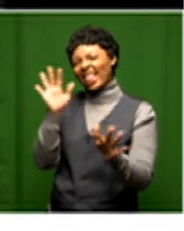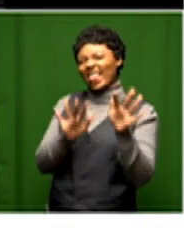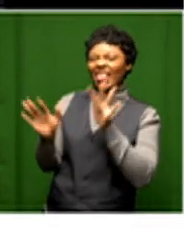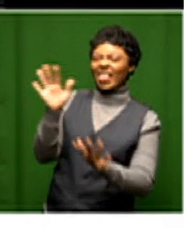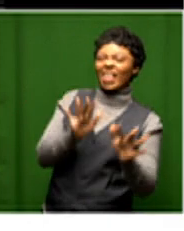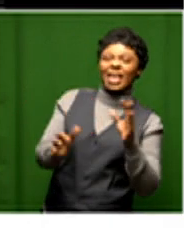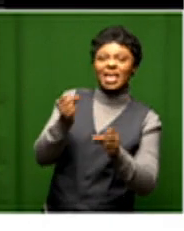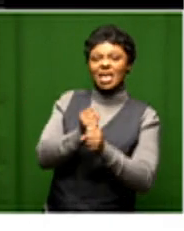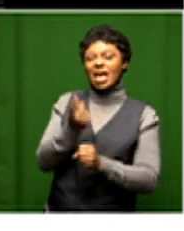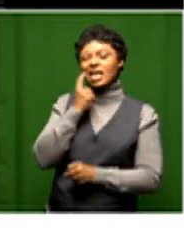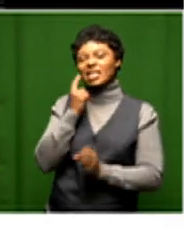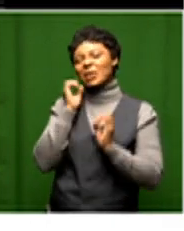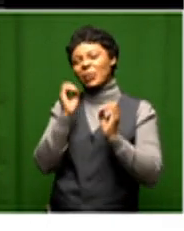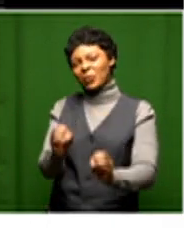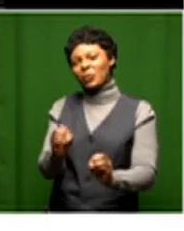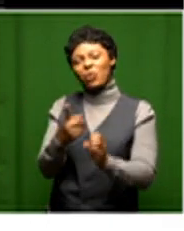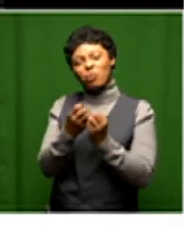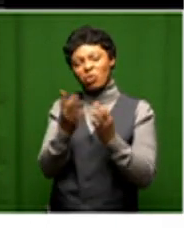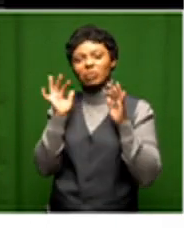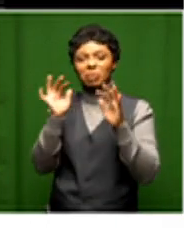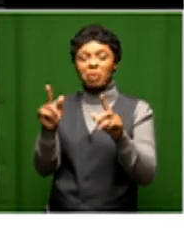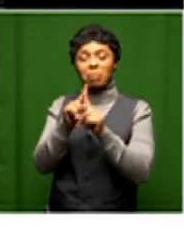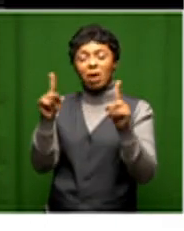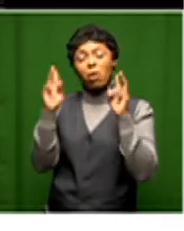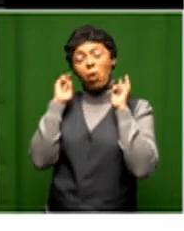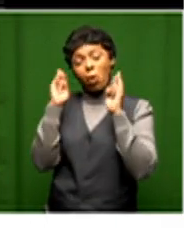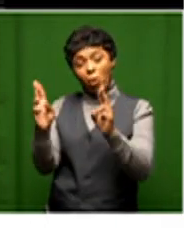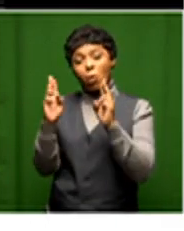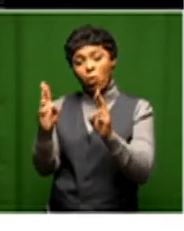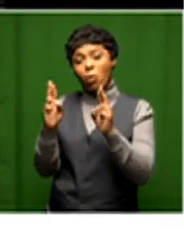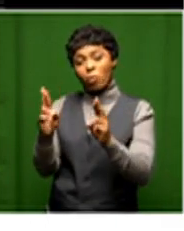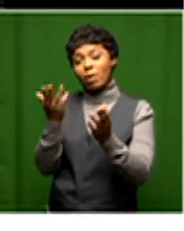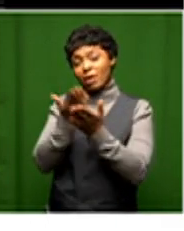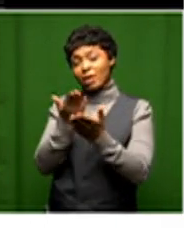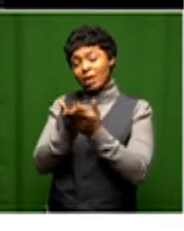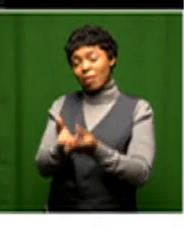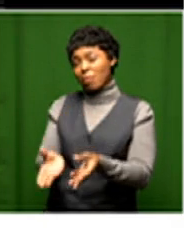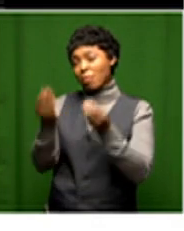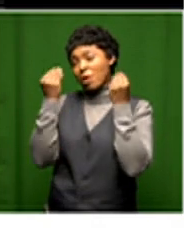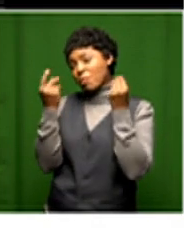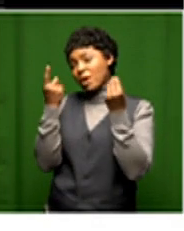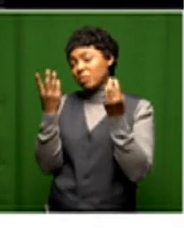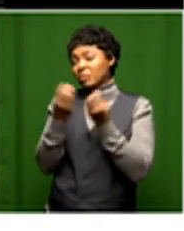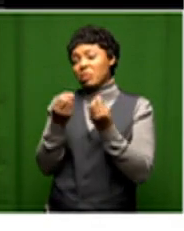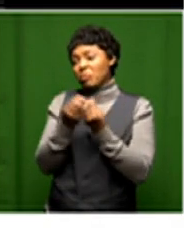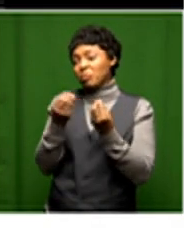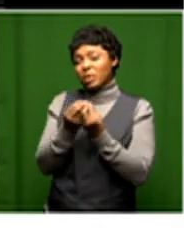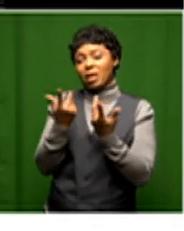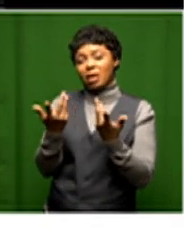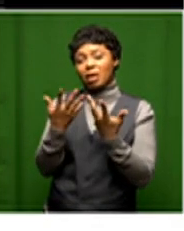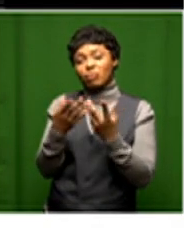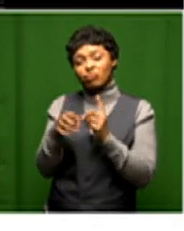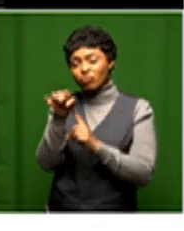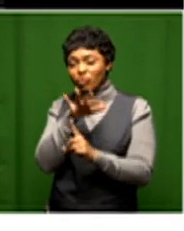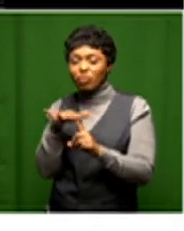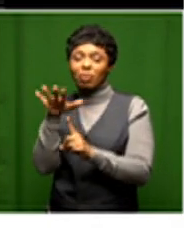year wasn't the easiest of years for many, but we do hope that you get momentum even more so this year. And we can see a lot of what